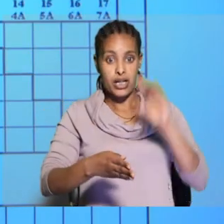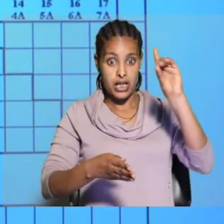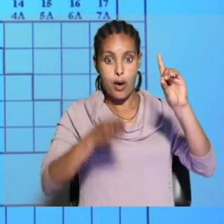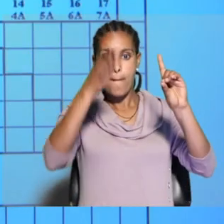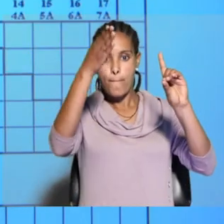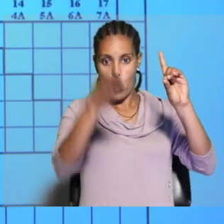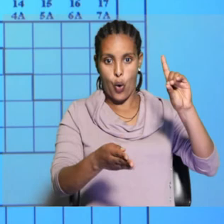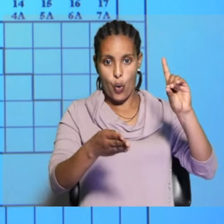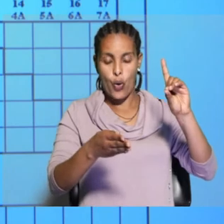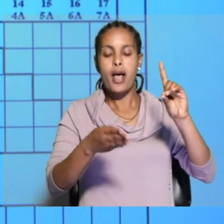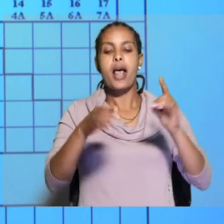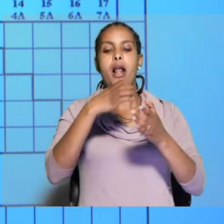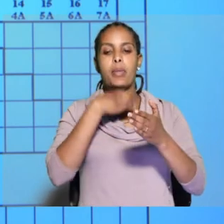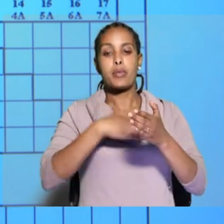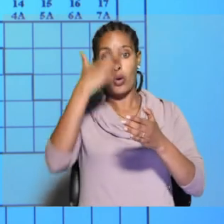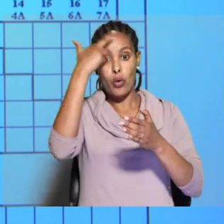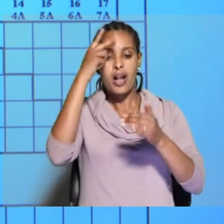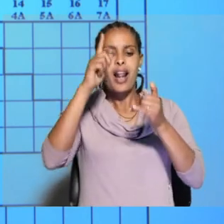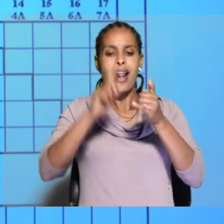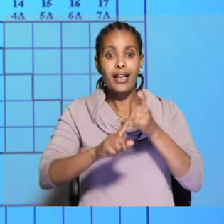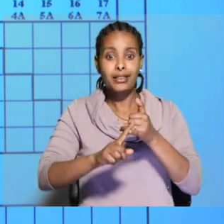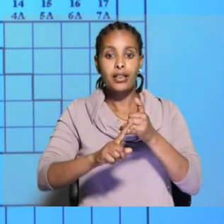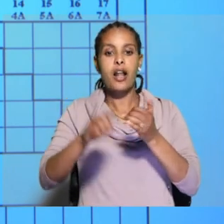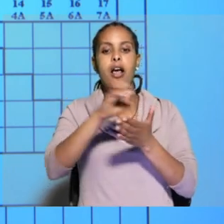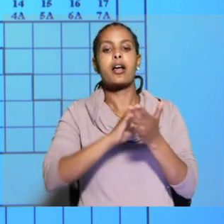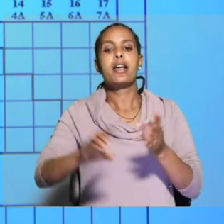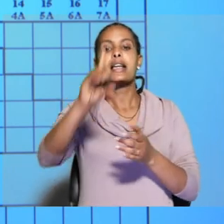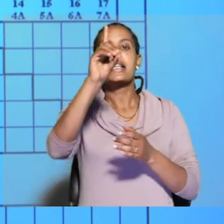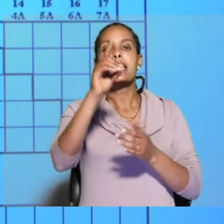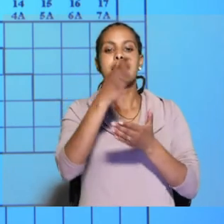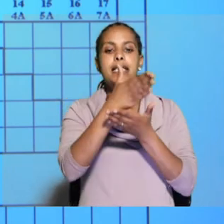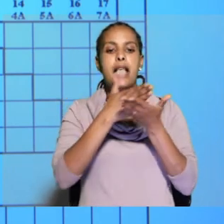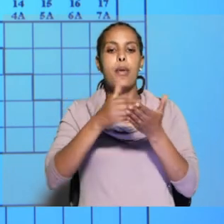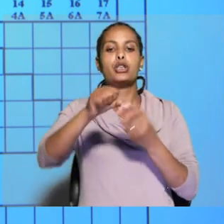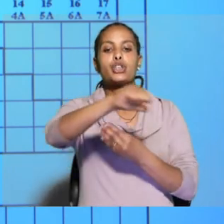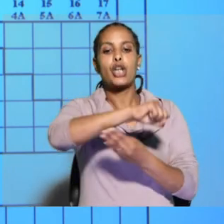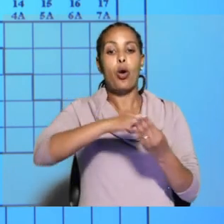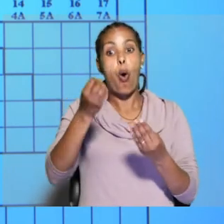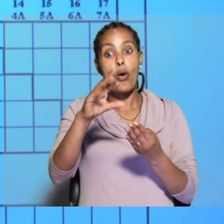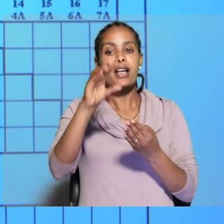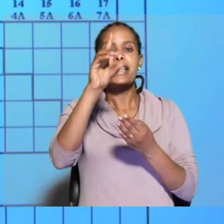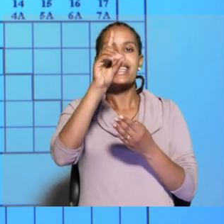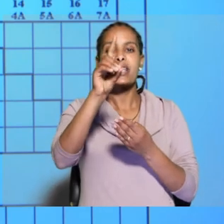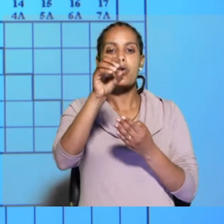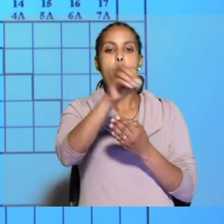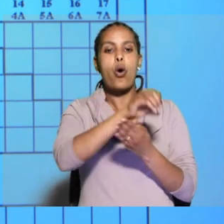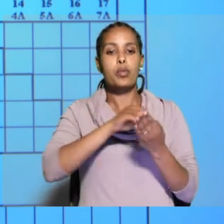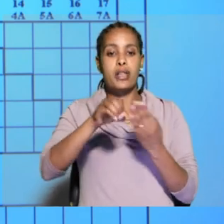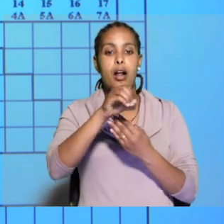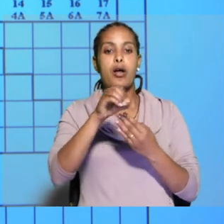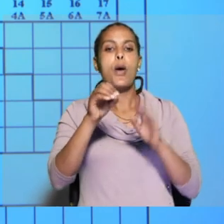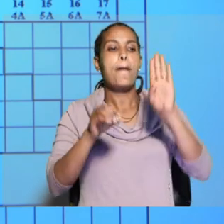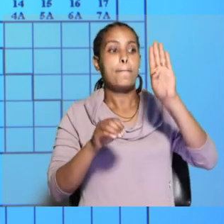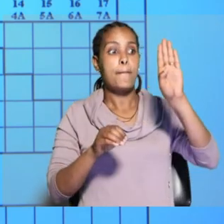because their last electron fall onto d subshell, d orbital, designed as